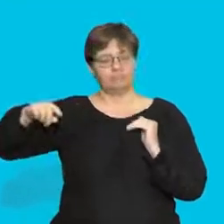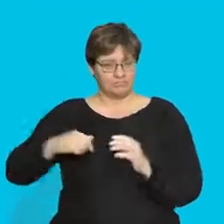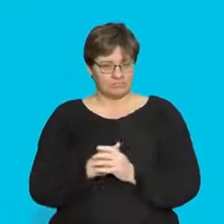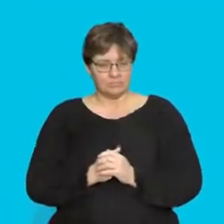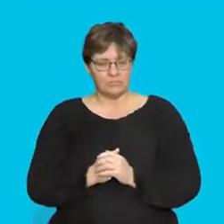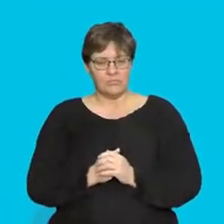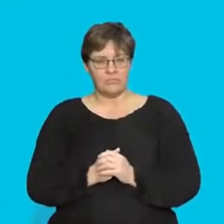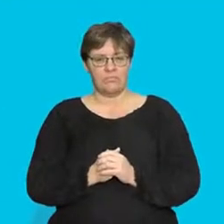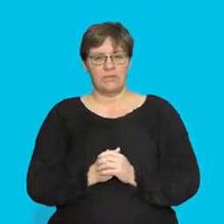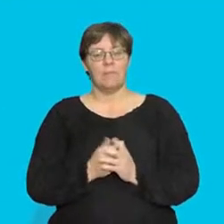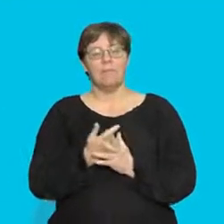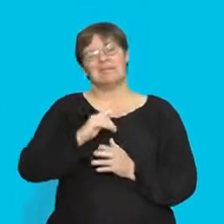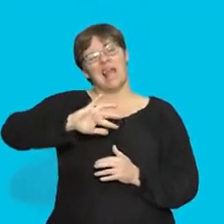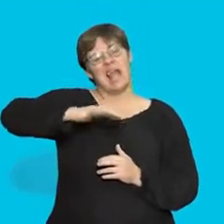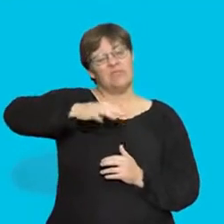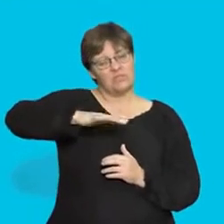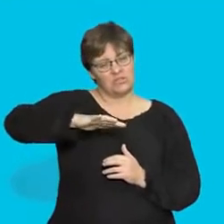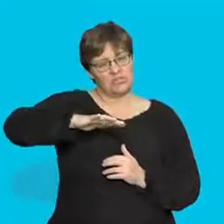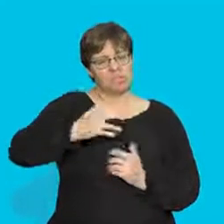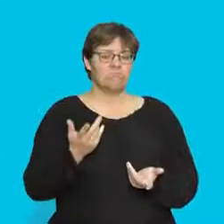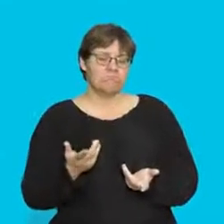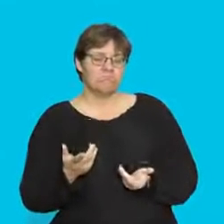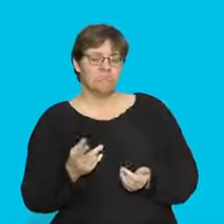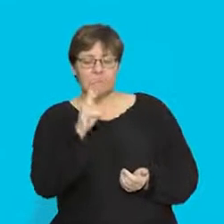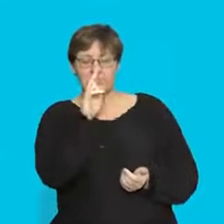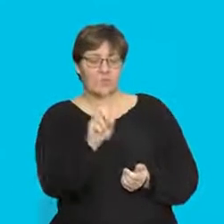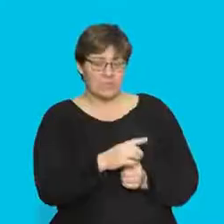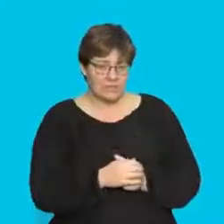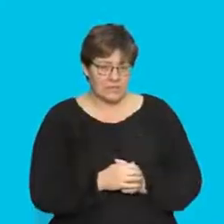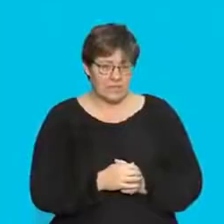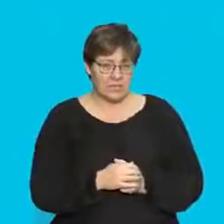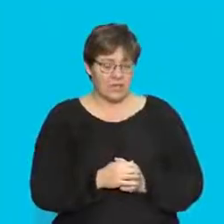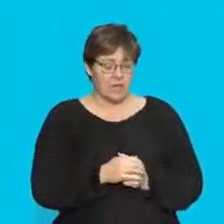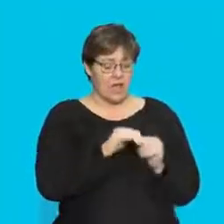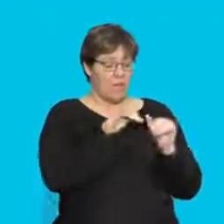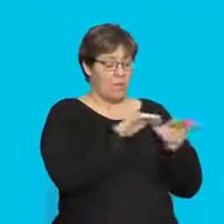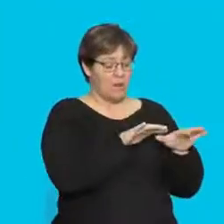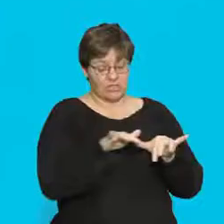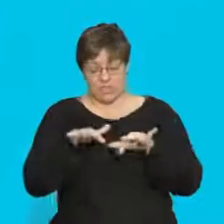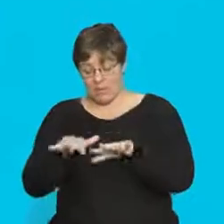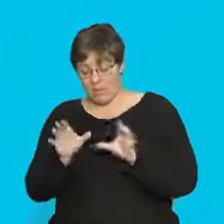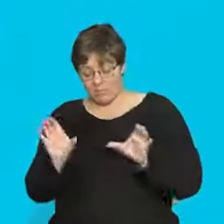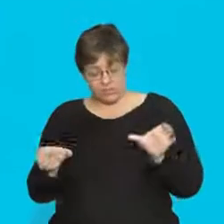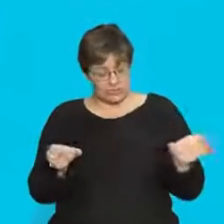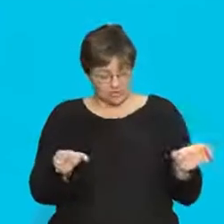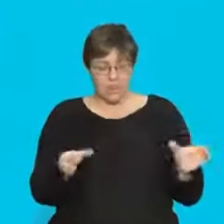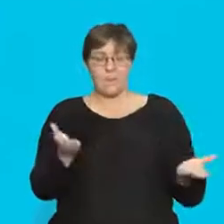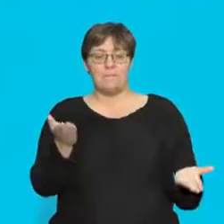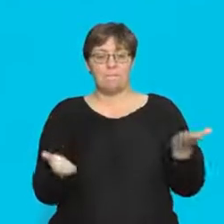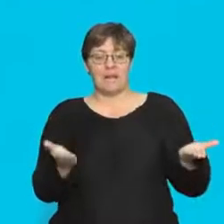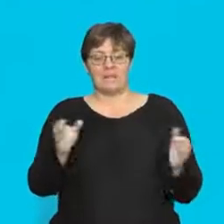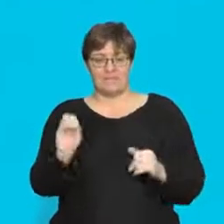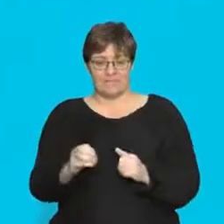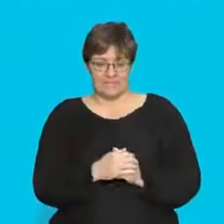had to take an average, we'll see that these two populations are in